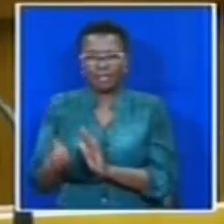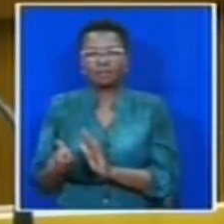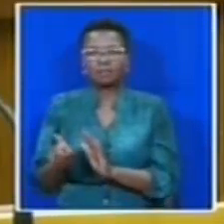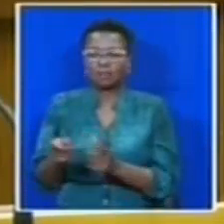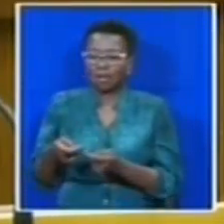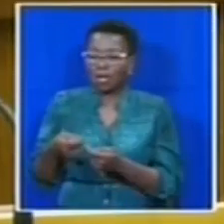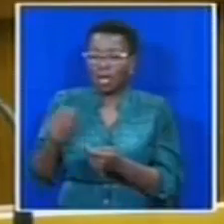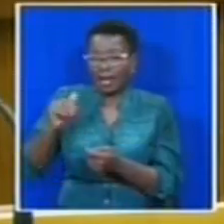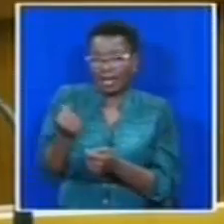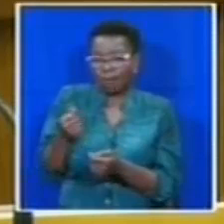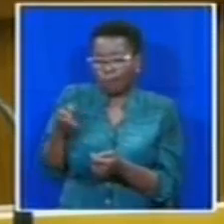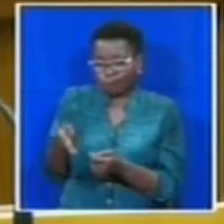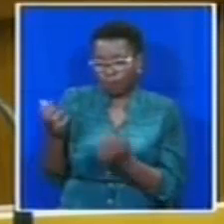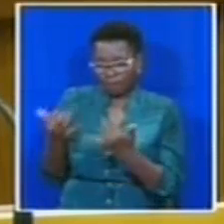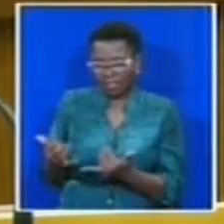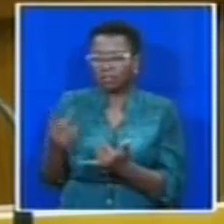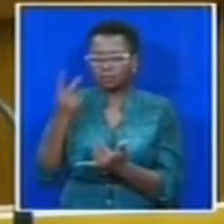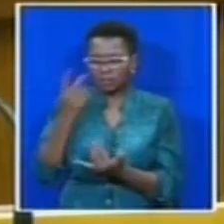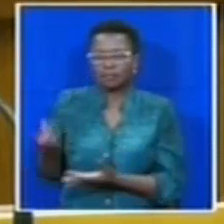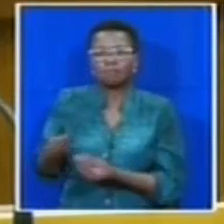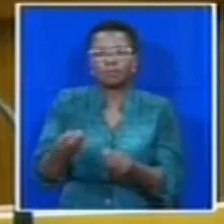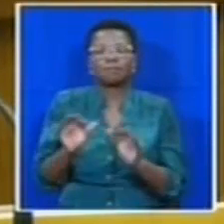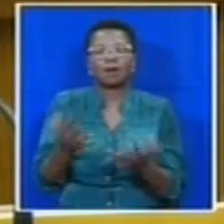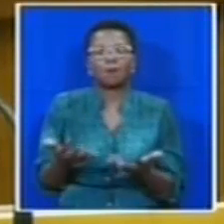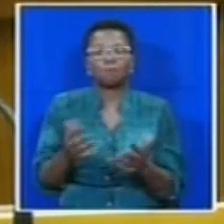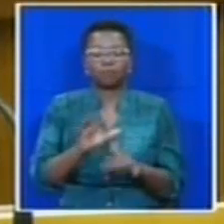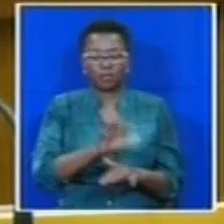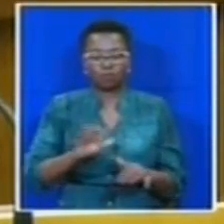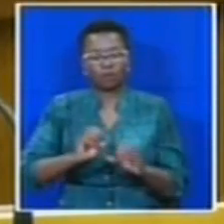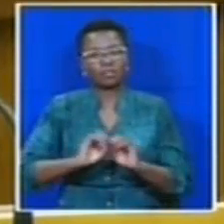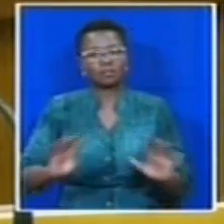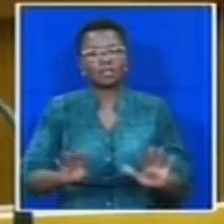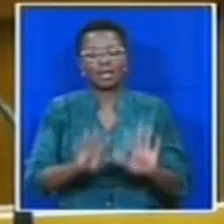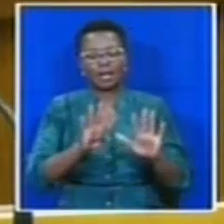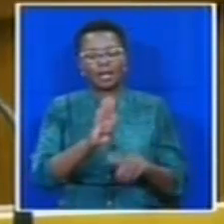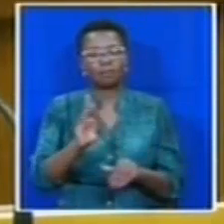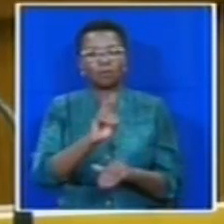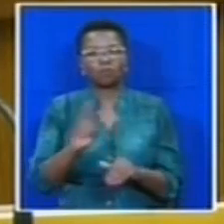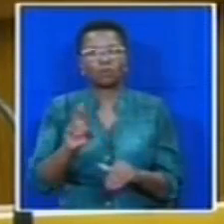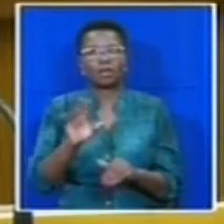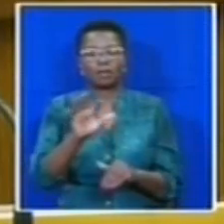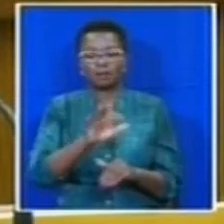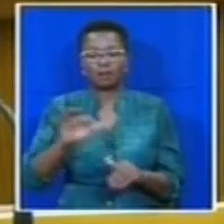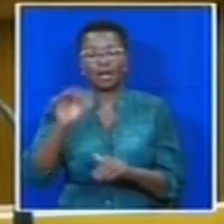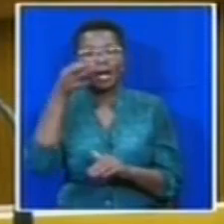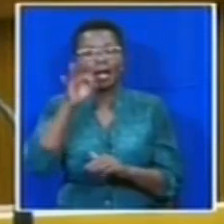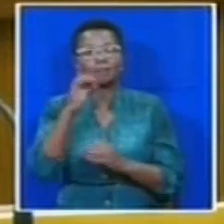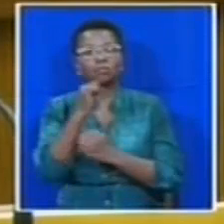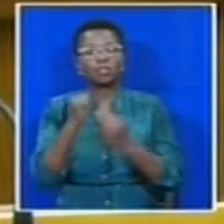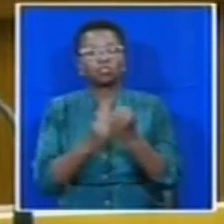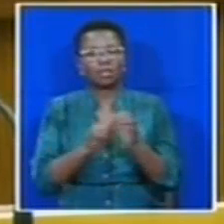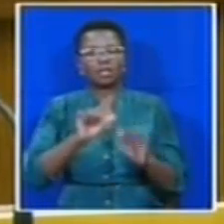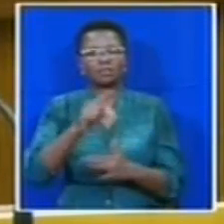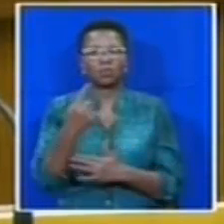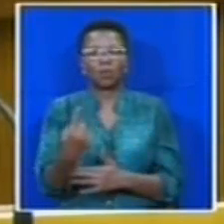it. Provinces transfer about 9 billion rands a year to 71 public entities currently, often